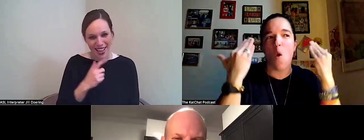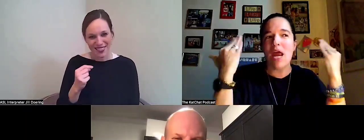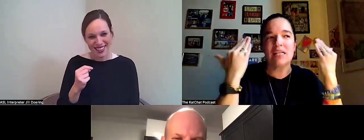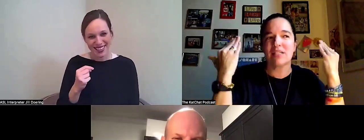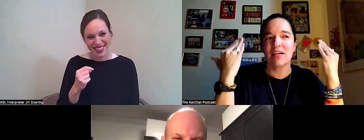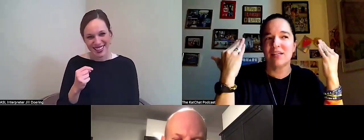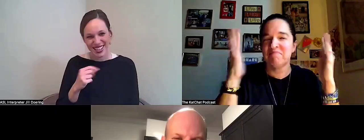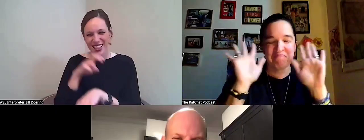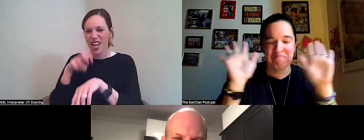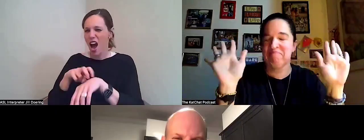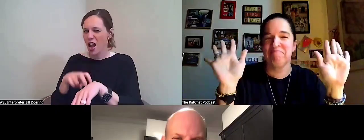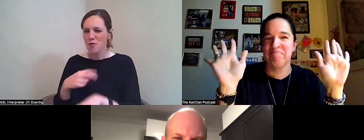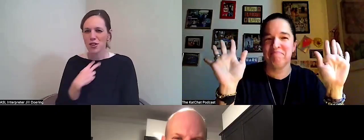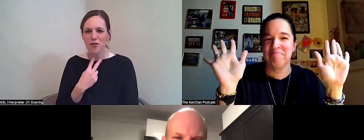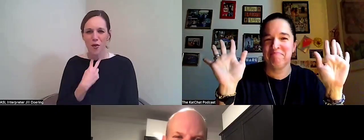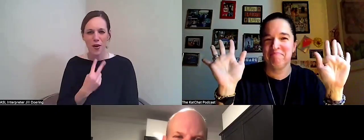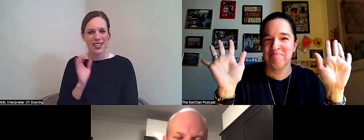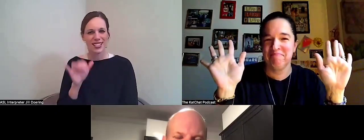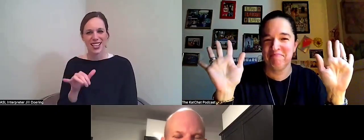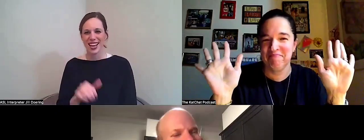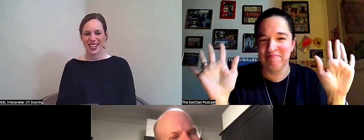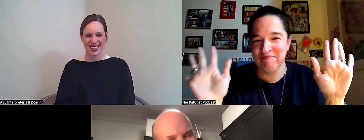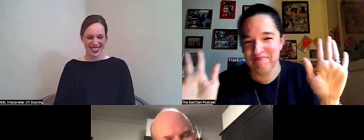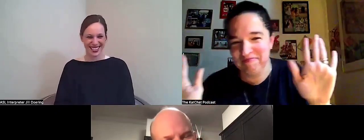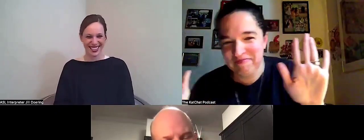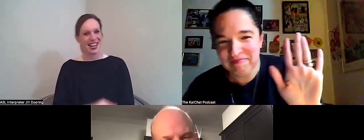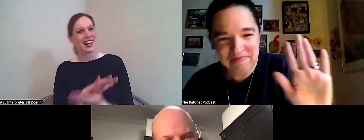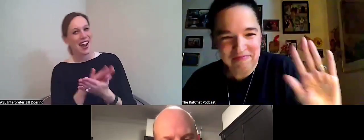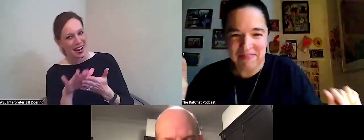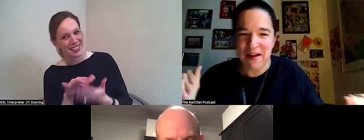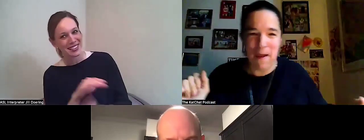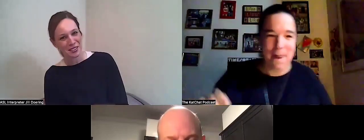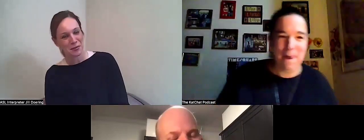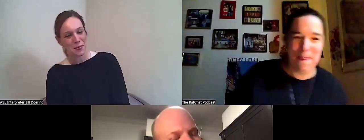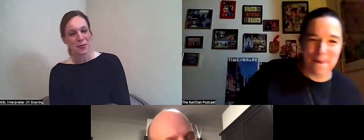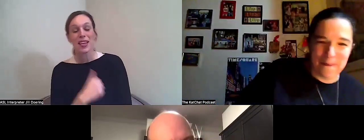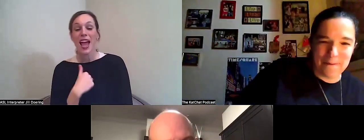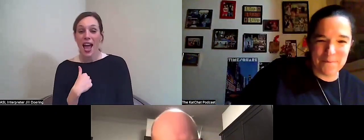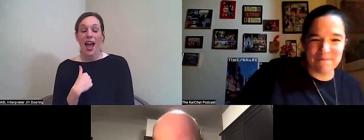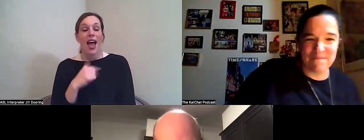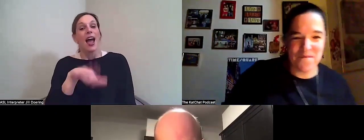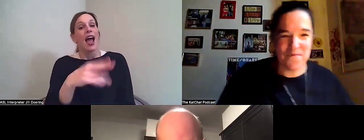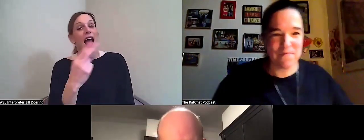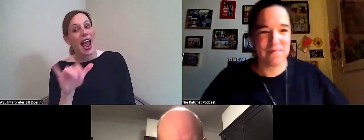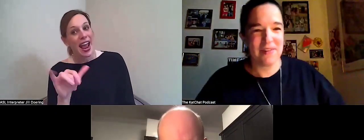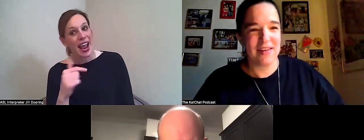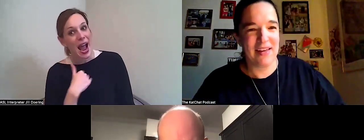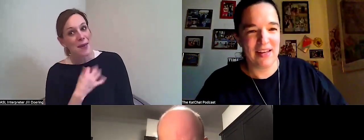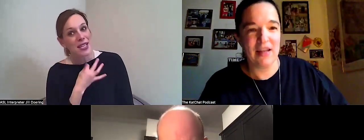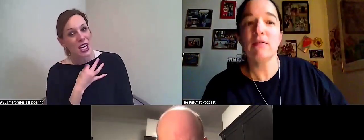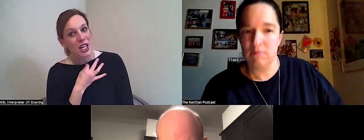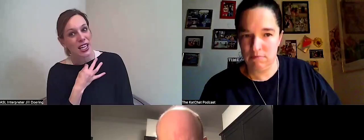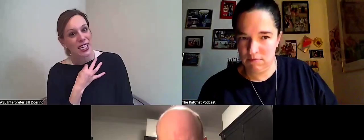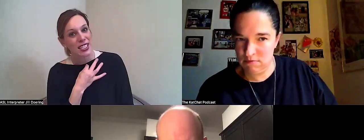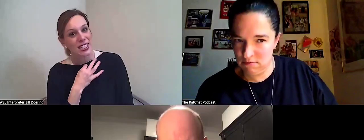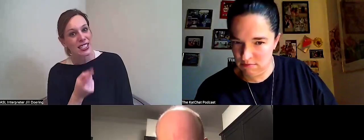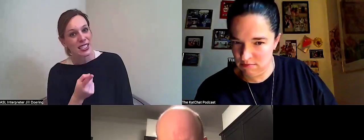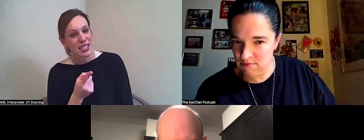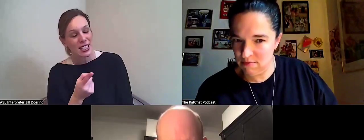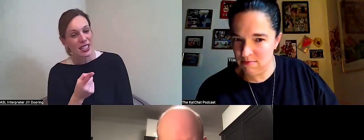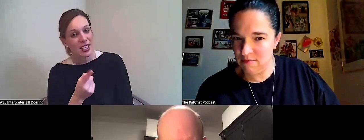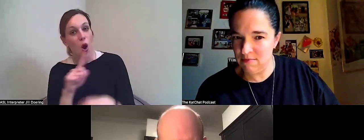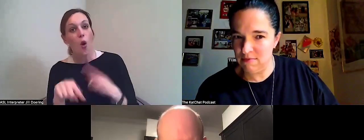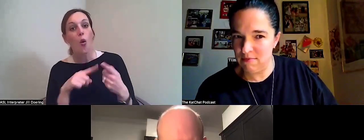Irish boys, hmm, Nice. I Hey, I'm curious. Do you like when